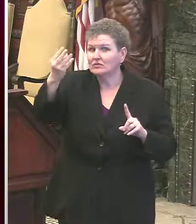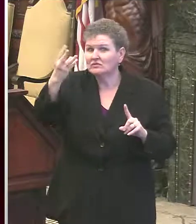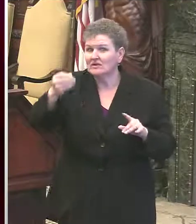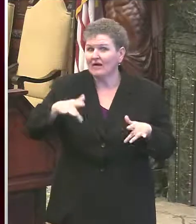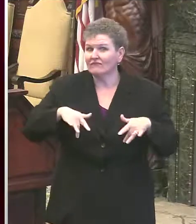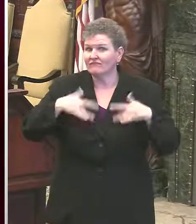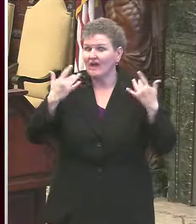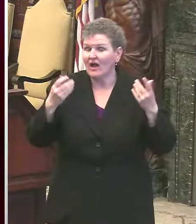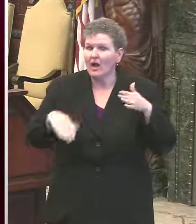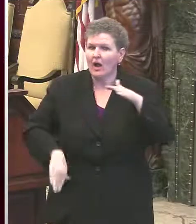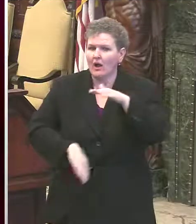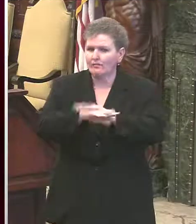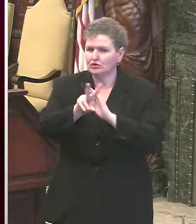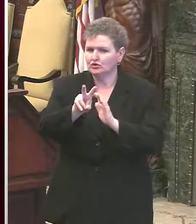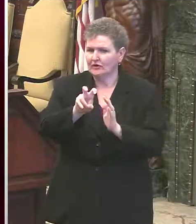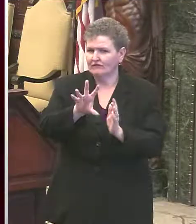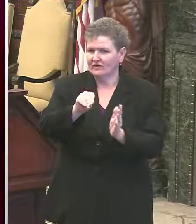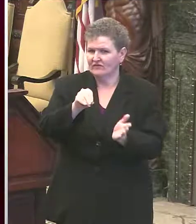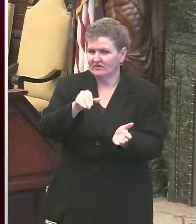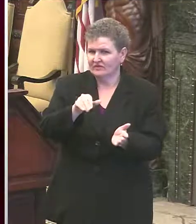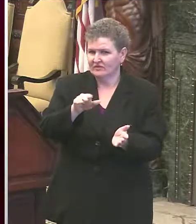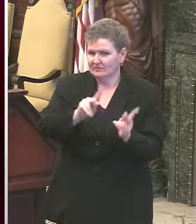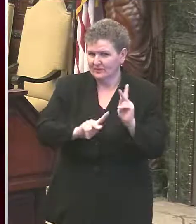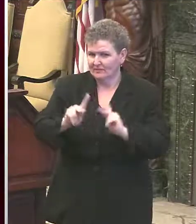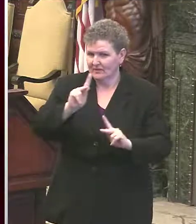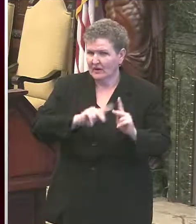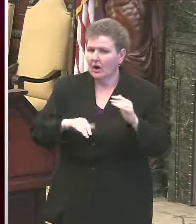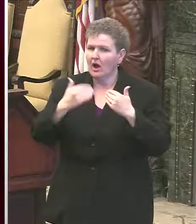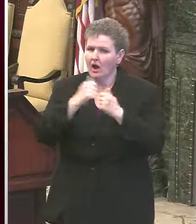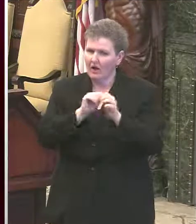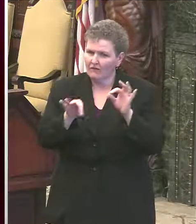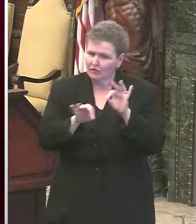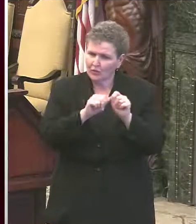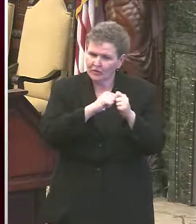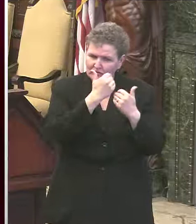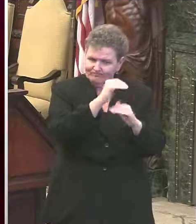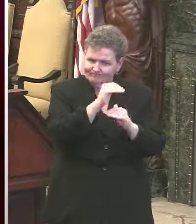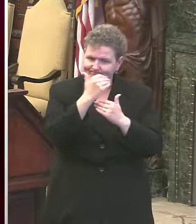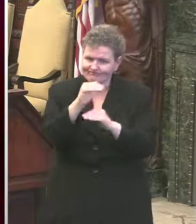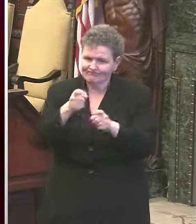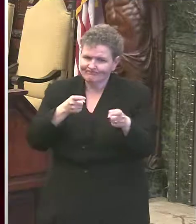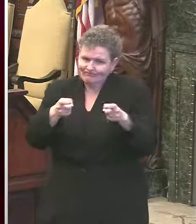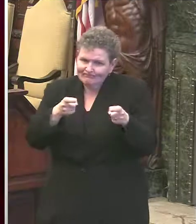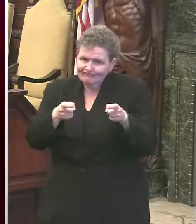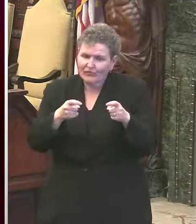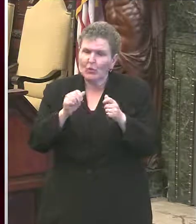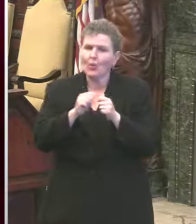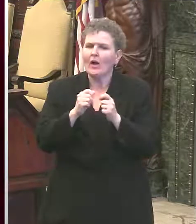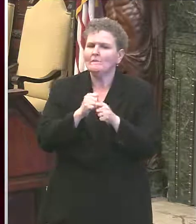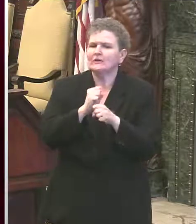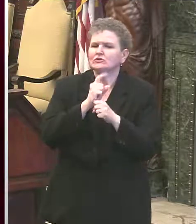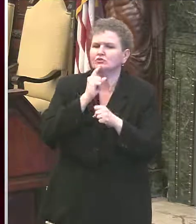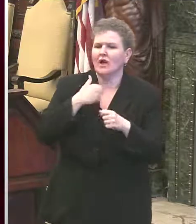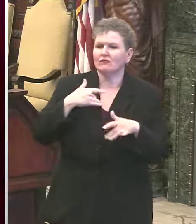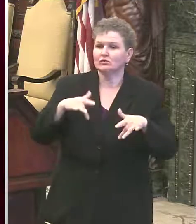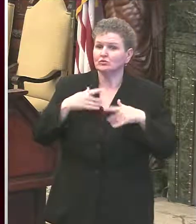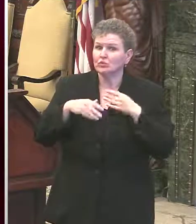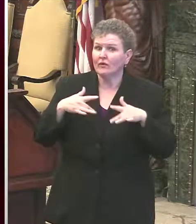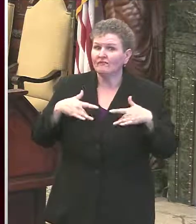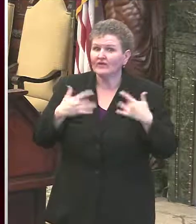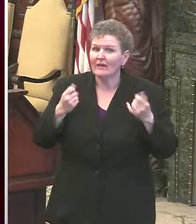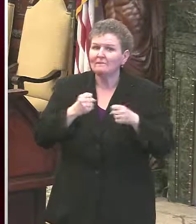up to 250 people with restrictions. This to encourage people who want to have their social events anyway to do them